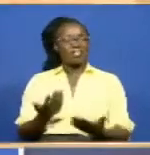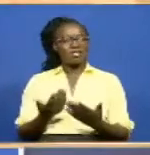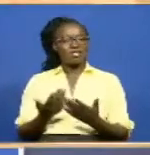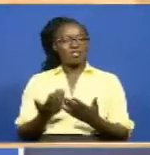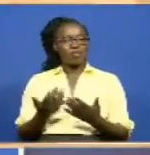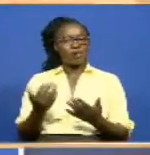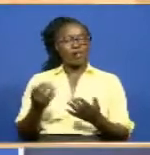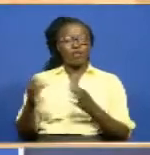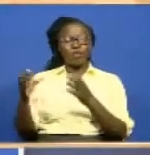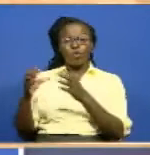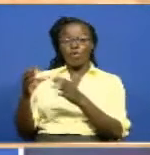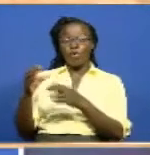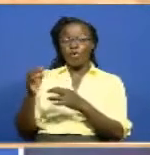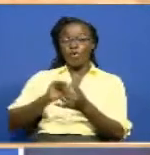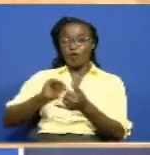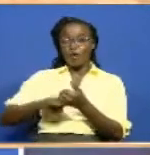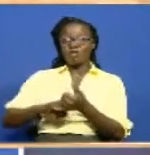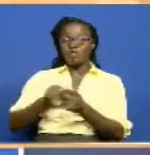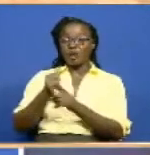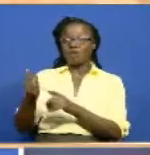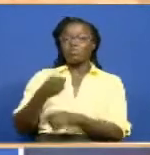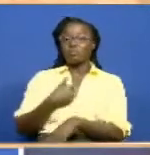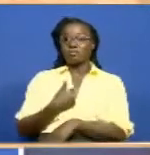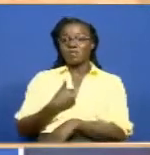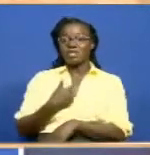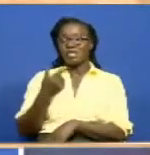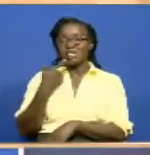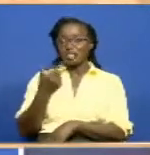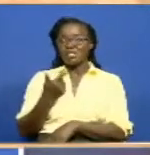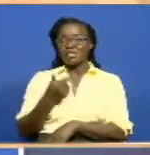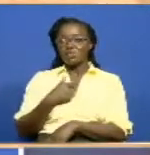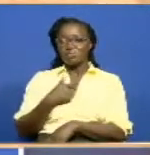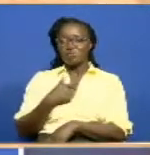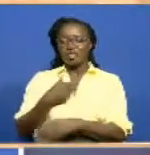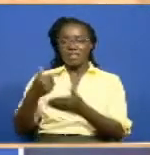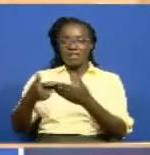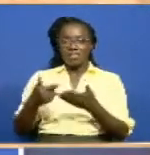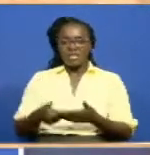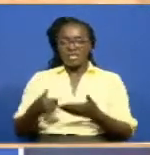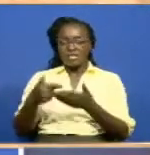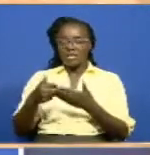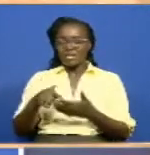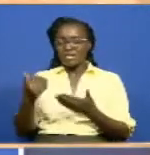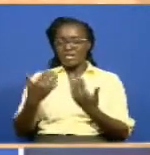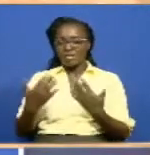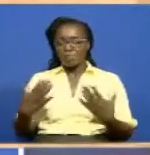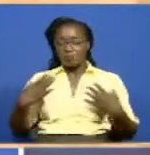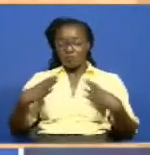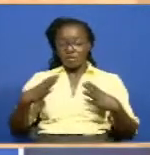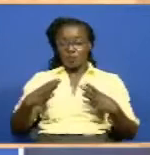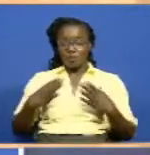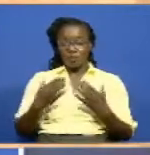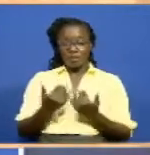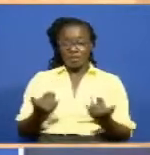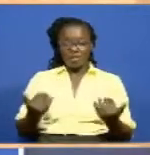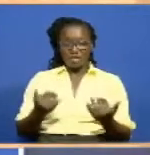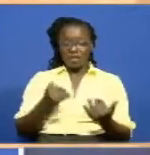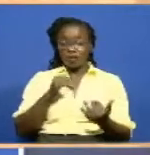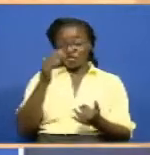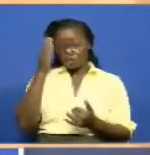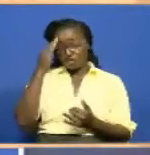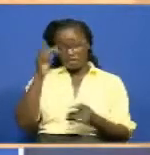Some use my childlessness to abuse me, saying that I should not discuss other people's children, not knowing I also desire to have my